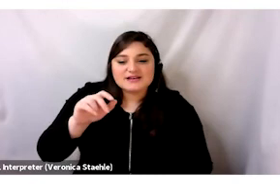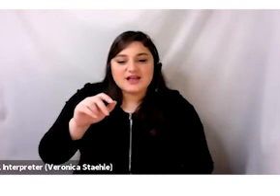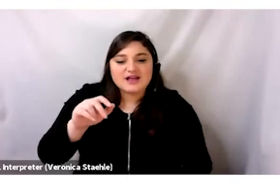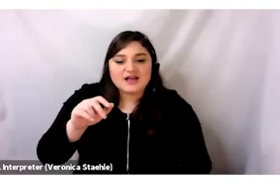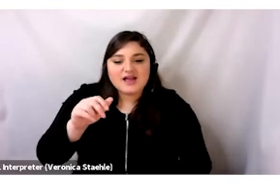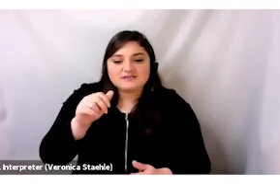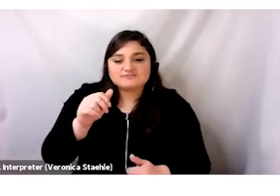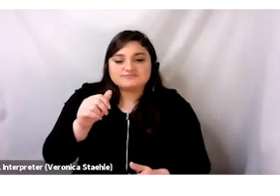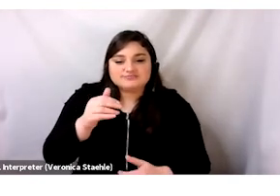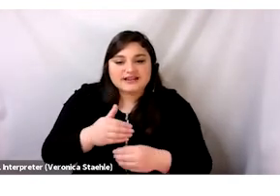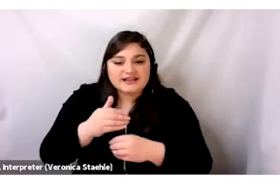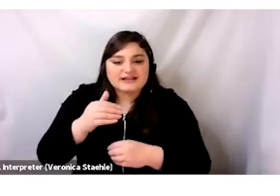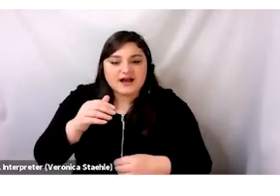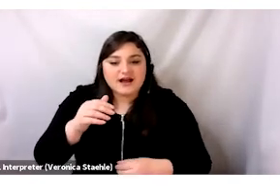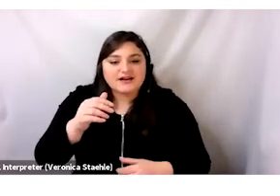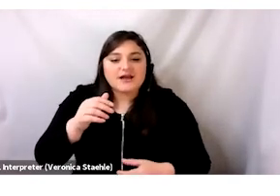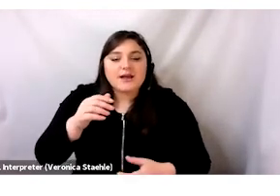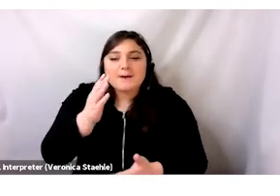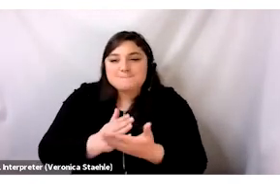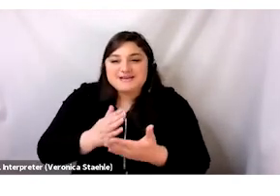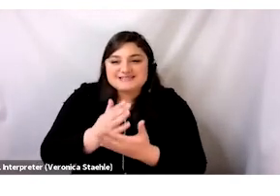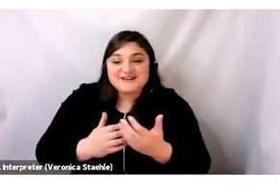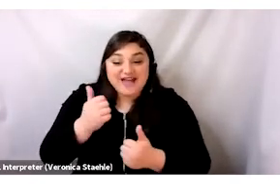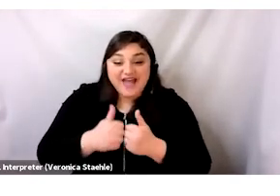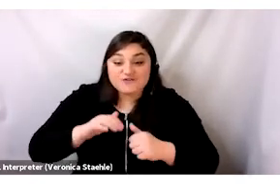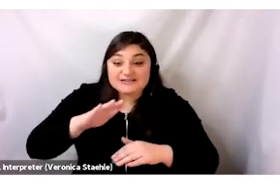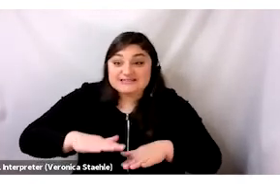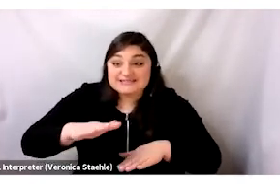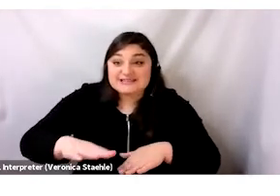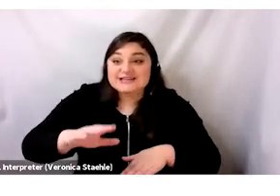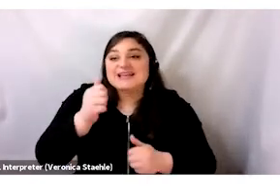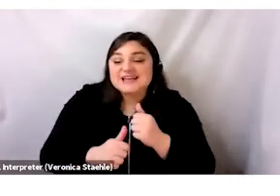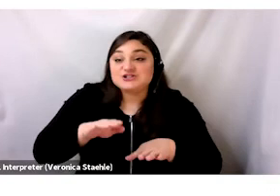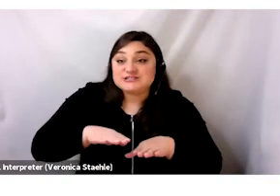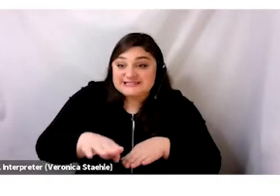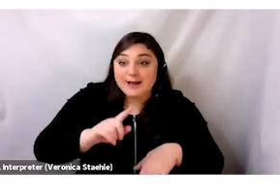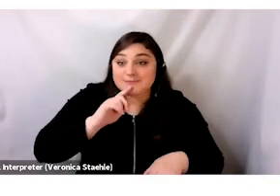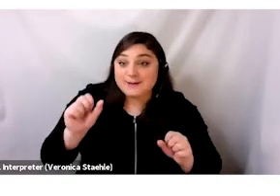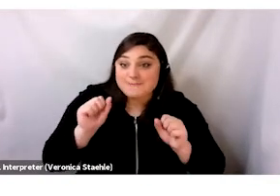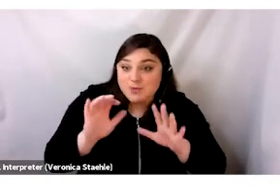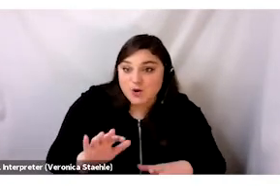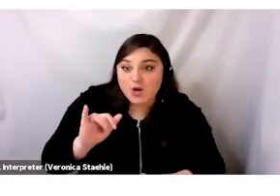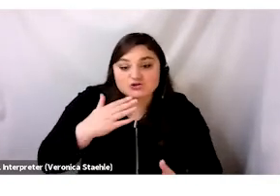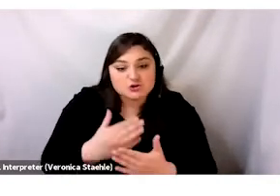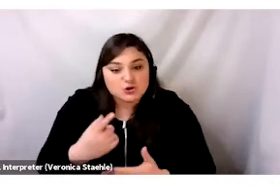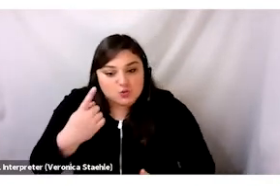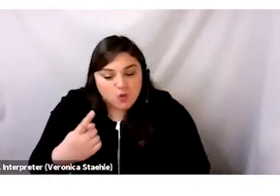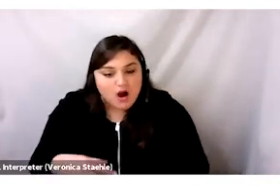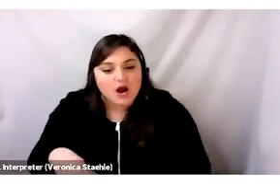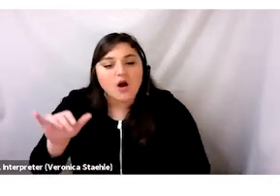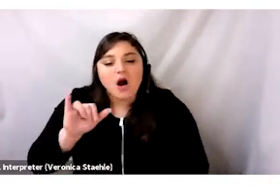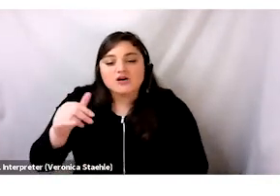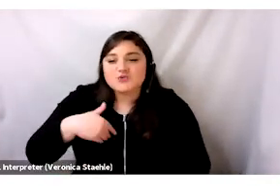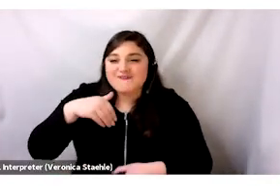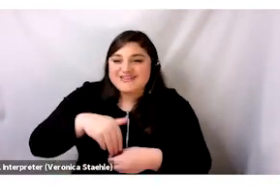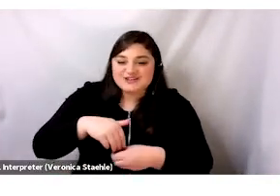one. The Miracle of Mindfulness is another one. For those who are interested in